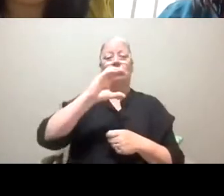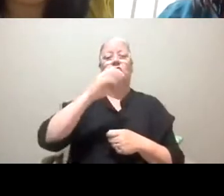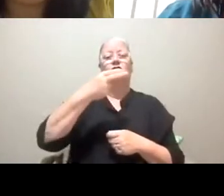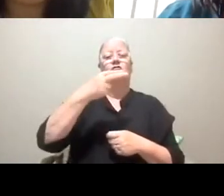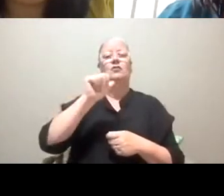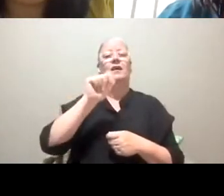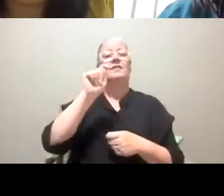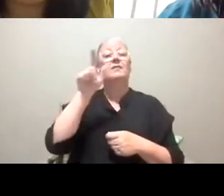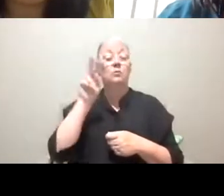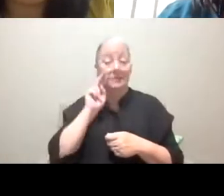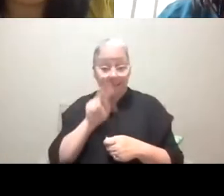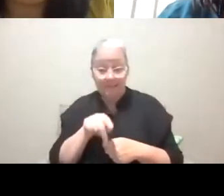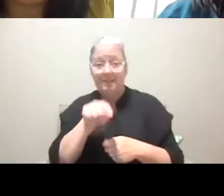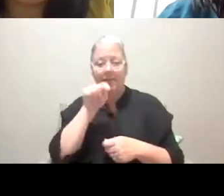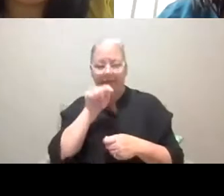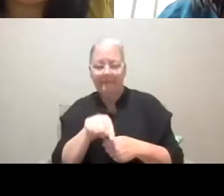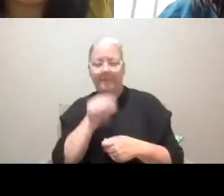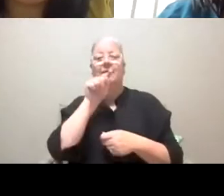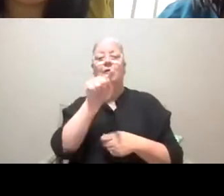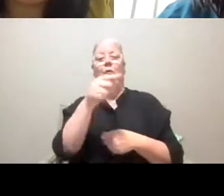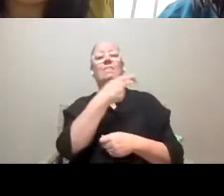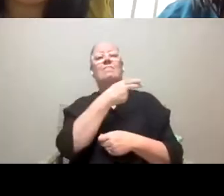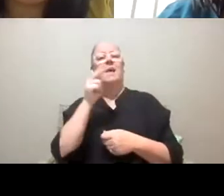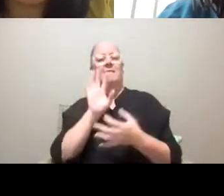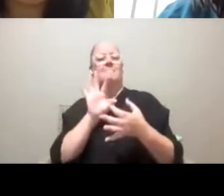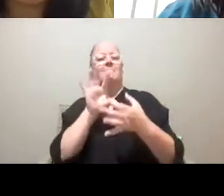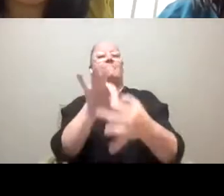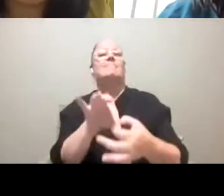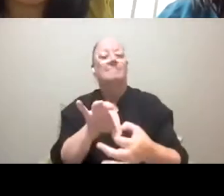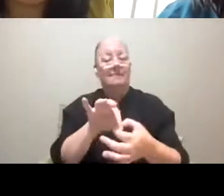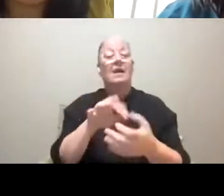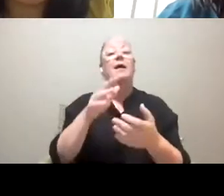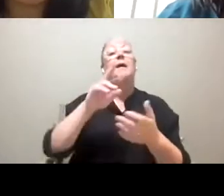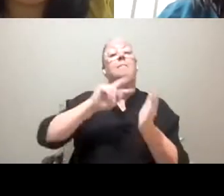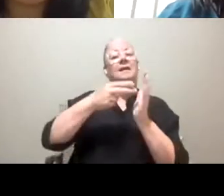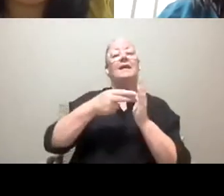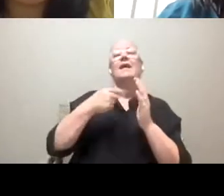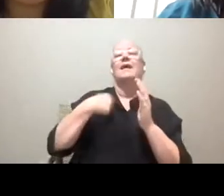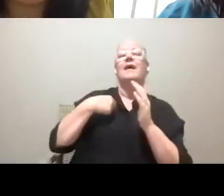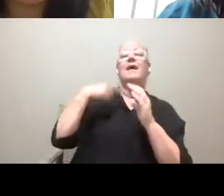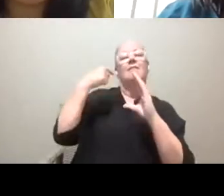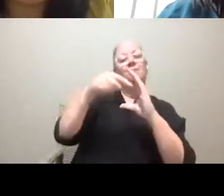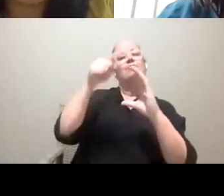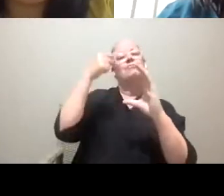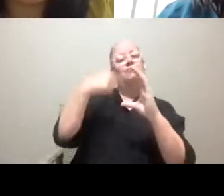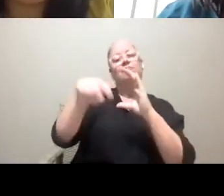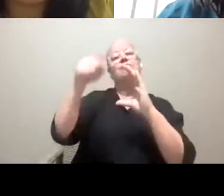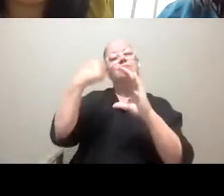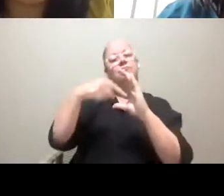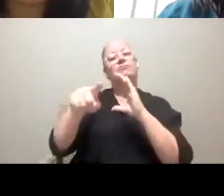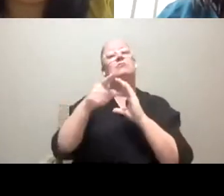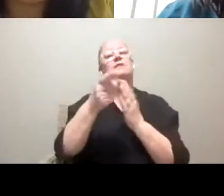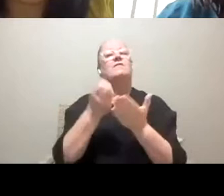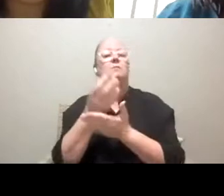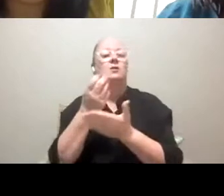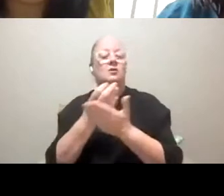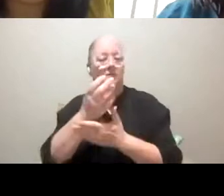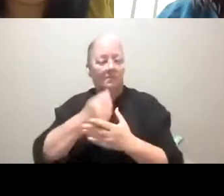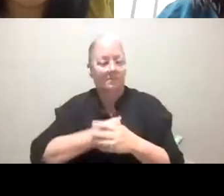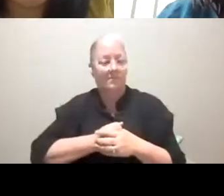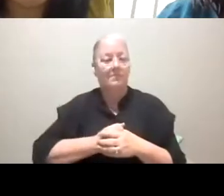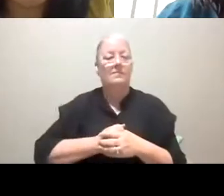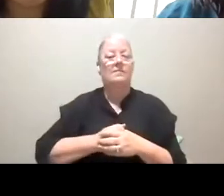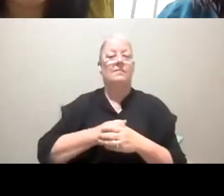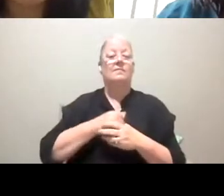now for a comprehensive guide to implementing safeguarding, please do visit